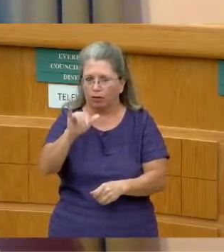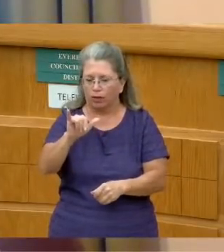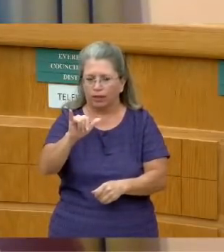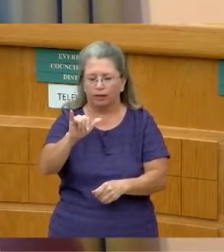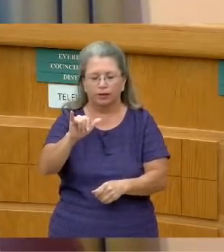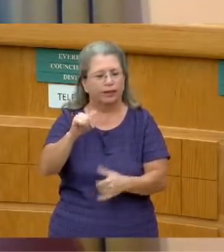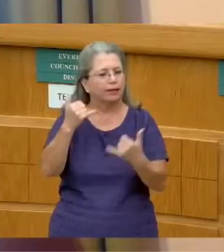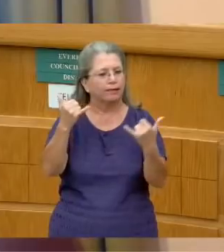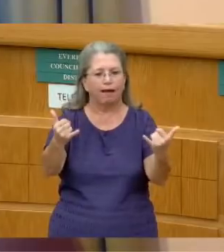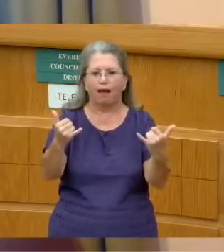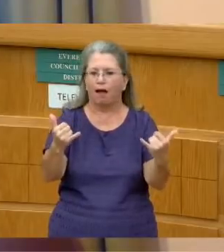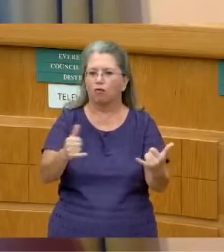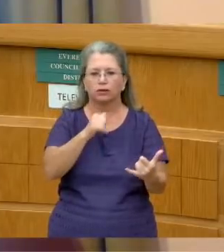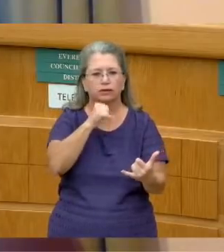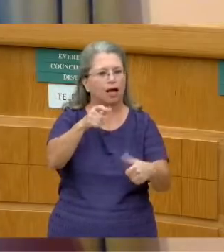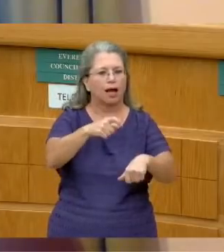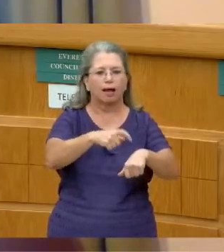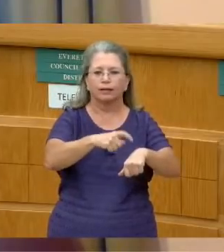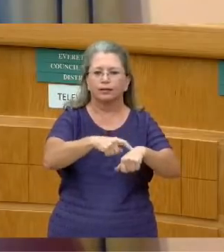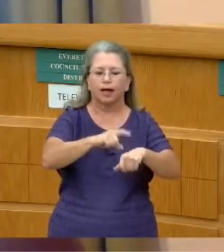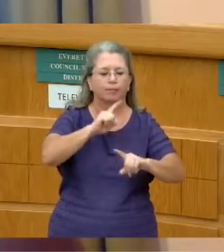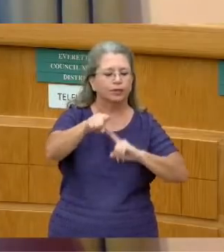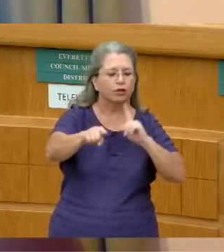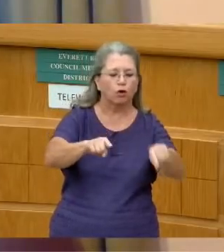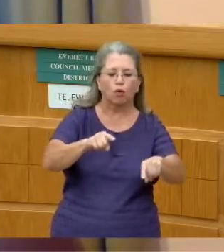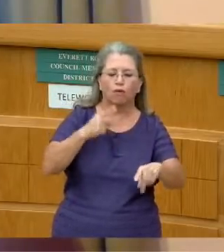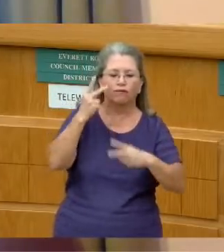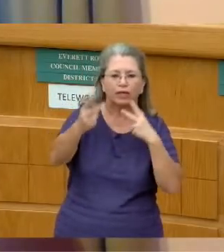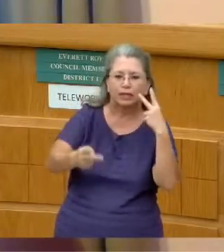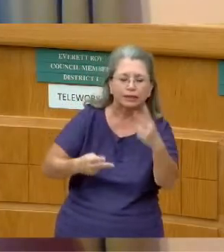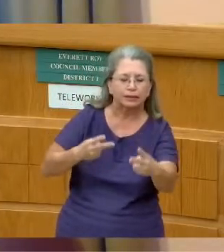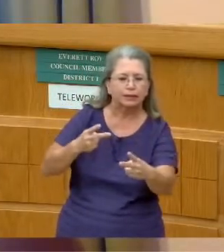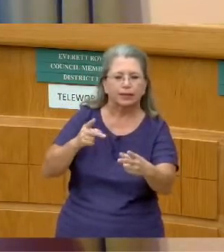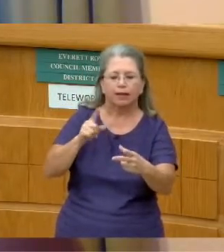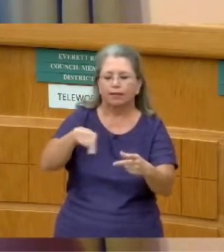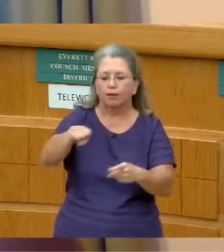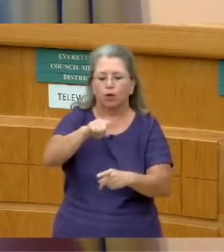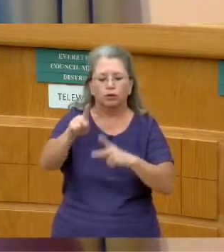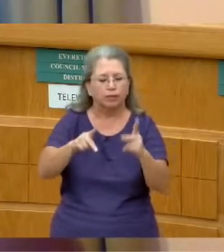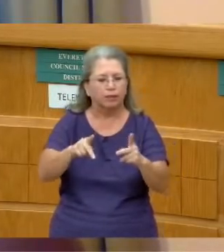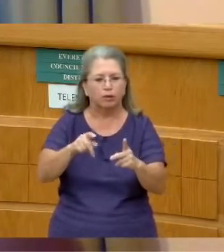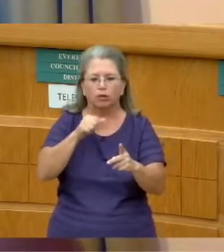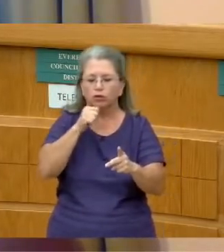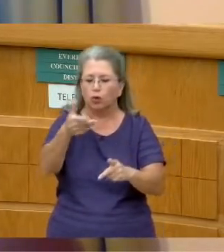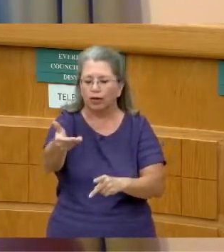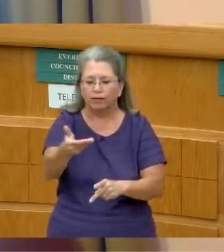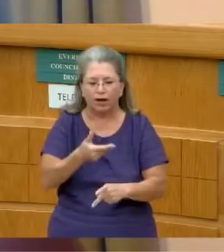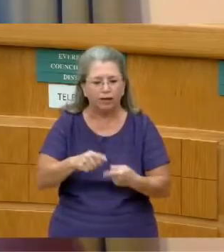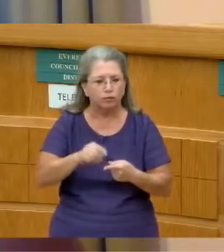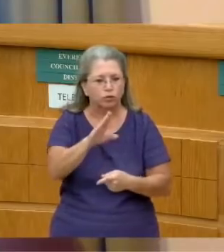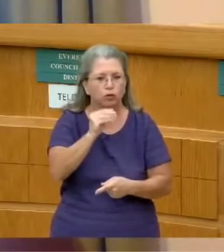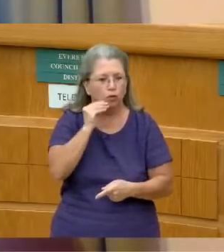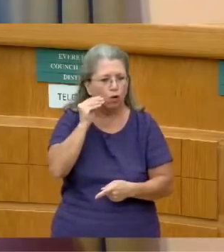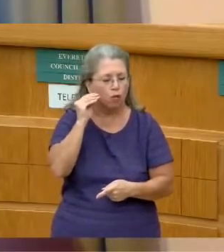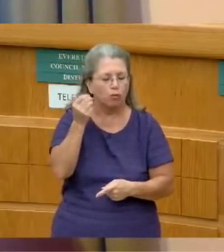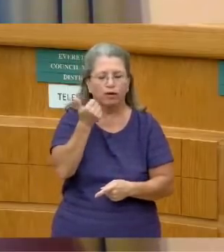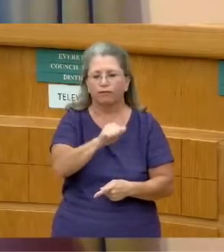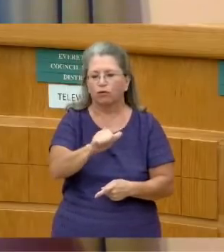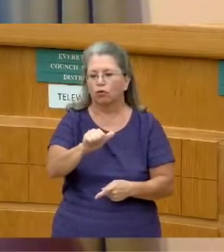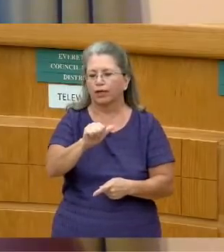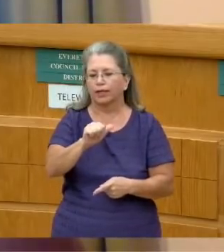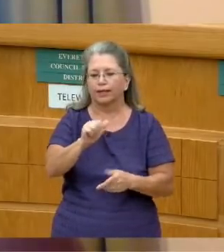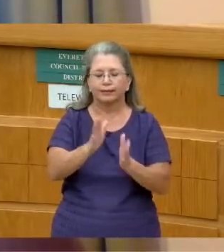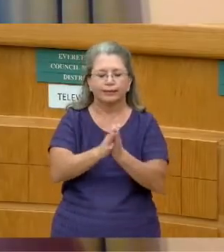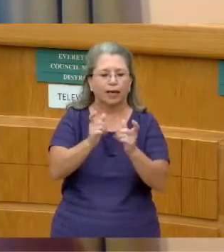not the time to start visiting the most vulnerable population, nor to invite them to your home for any type of celebration where